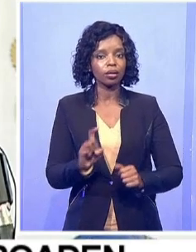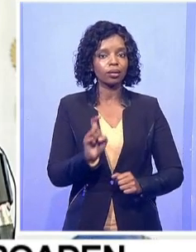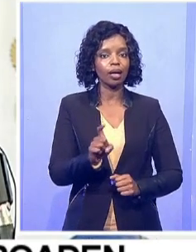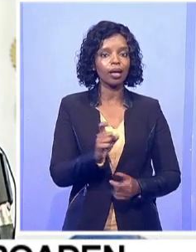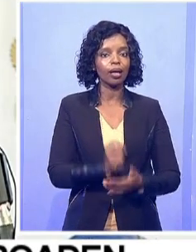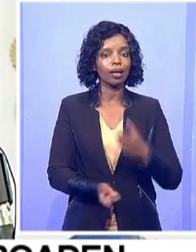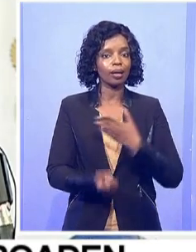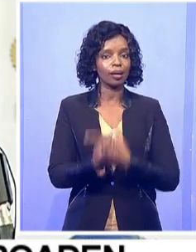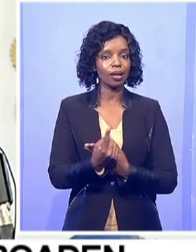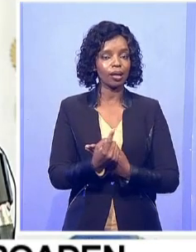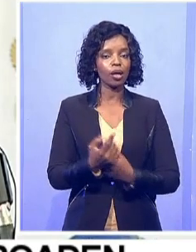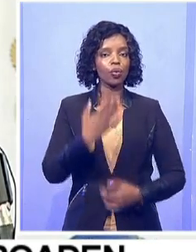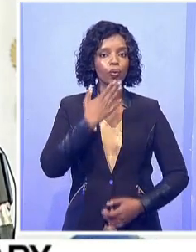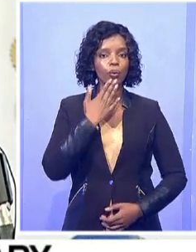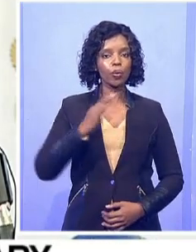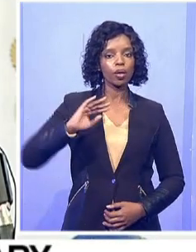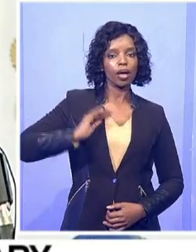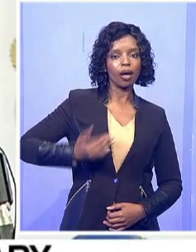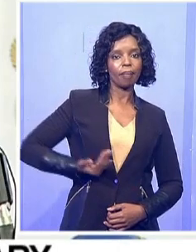Ms. Mami